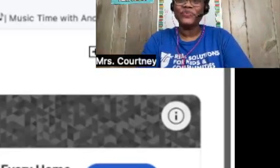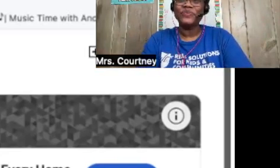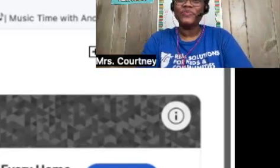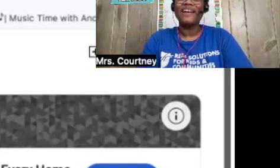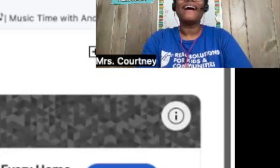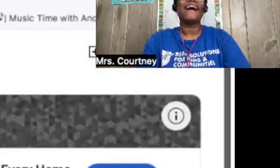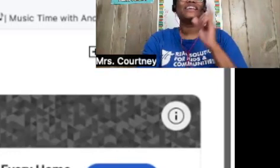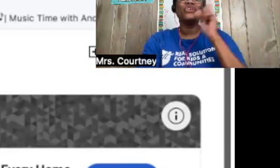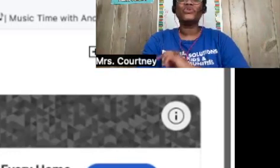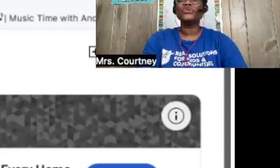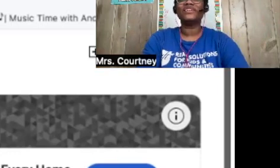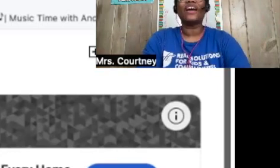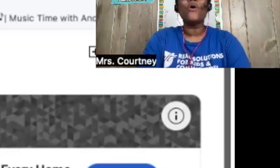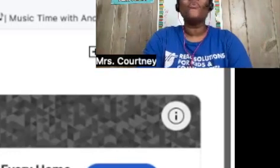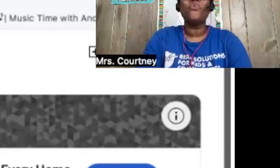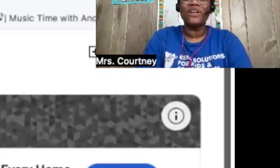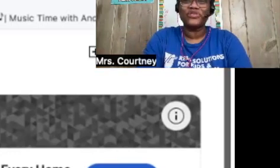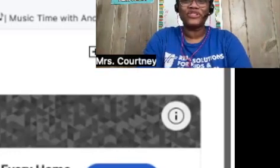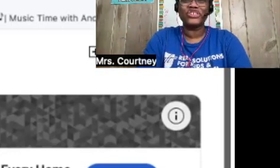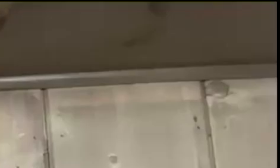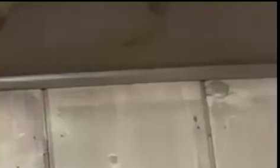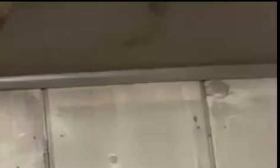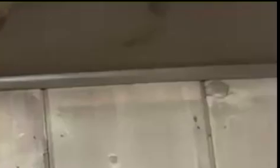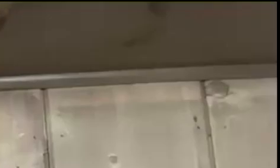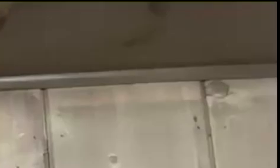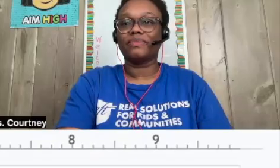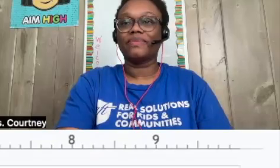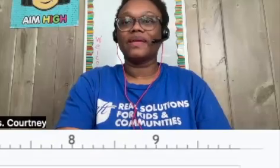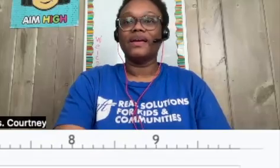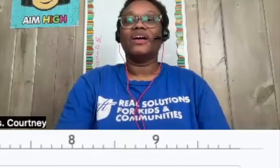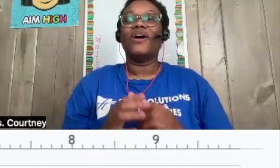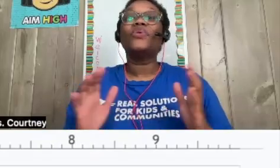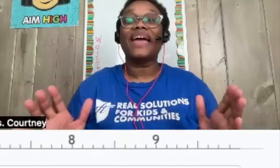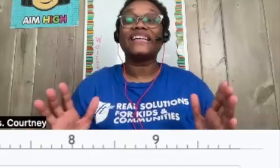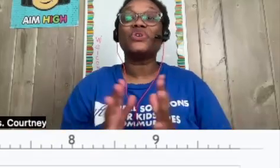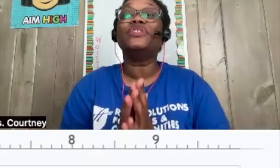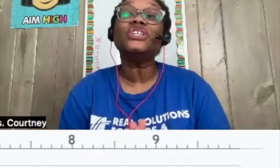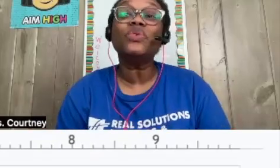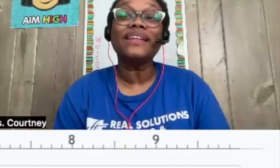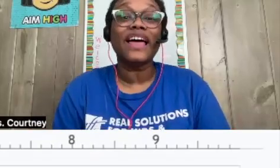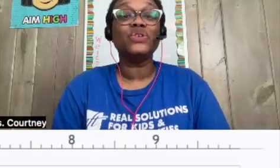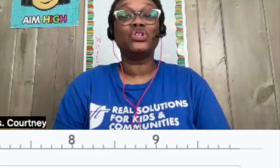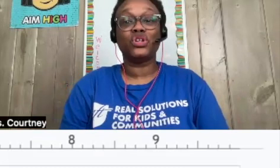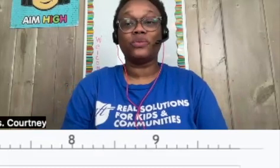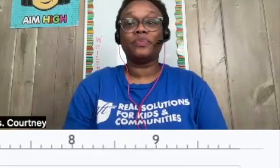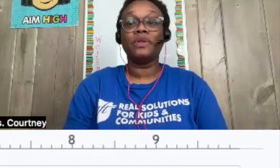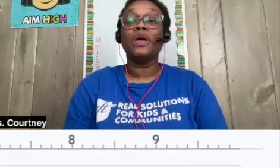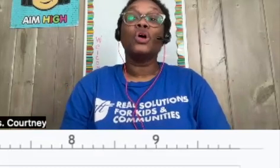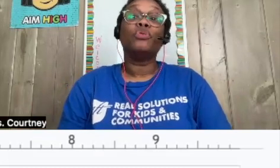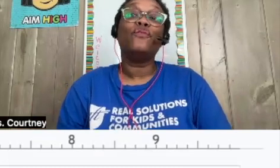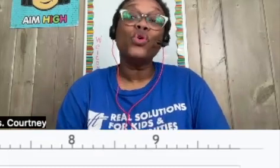do? I know you did a wonderful job. Okay, so this is what I'd like you to